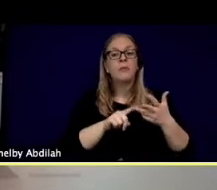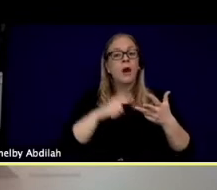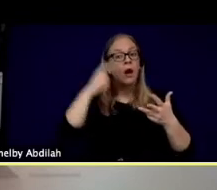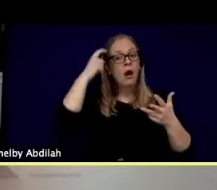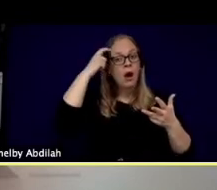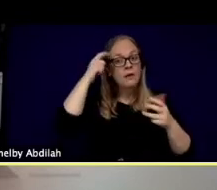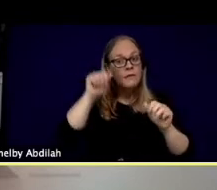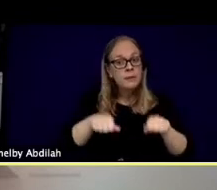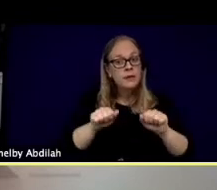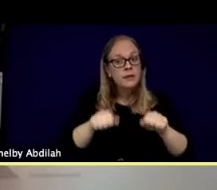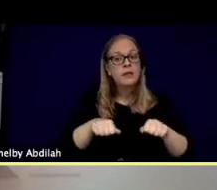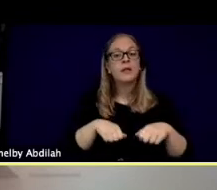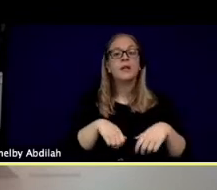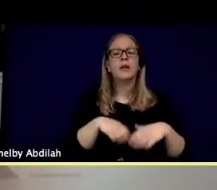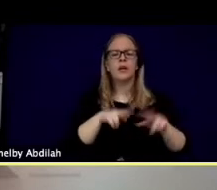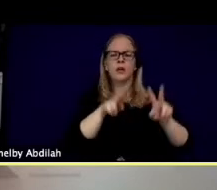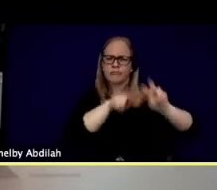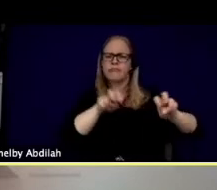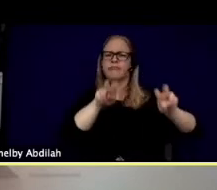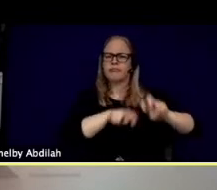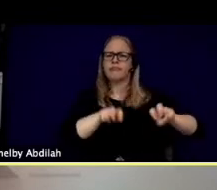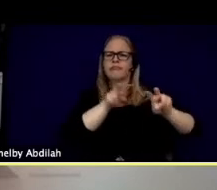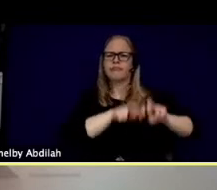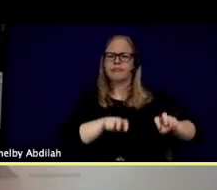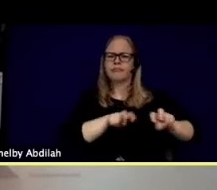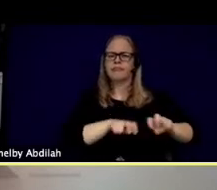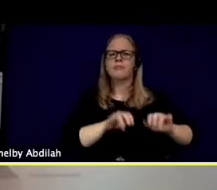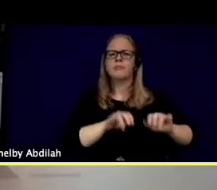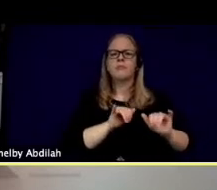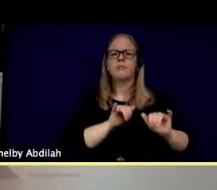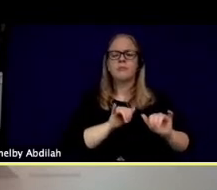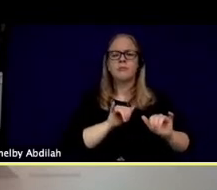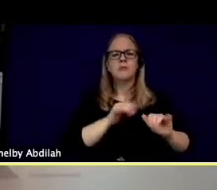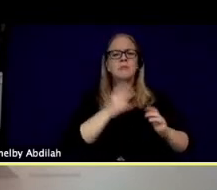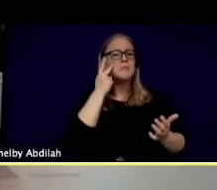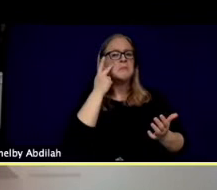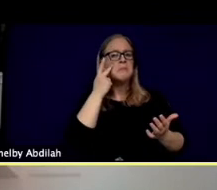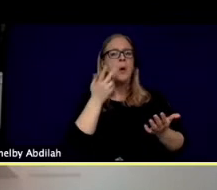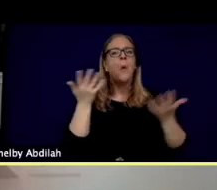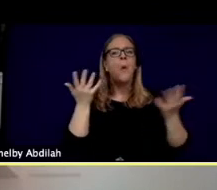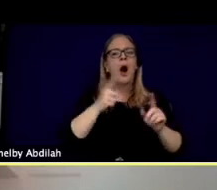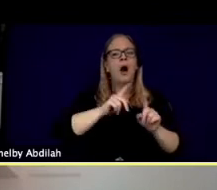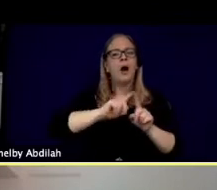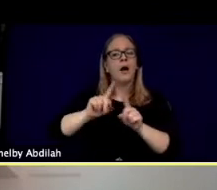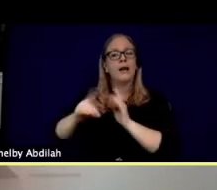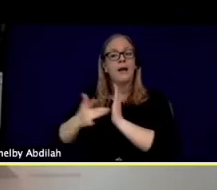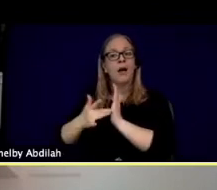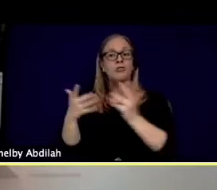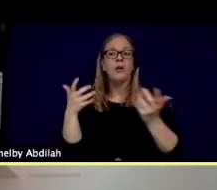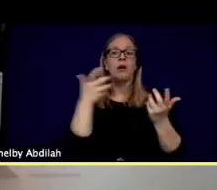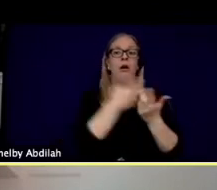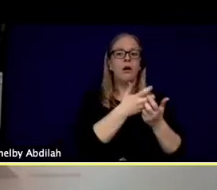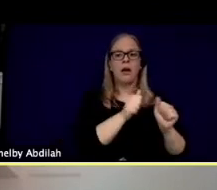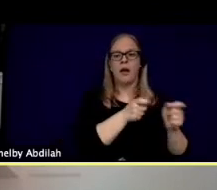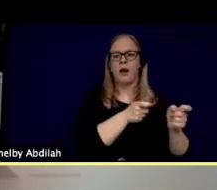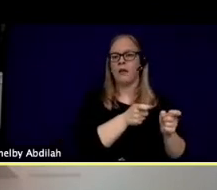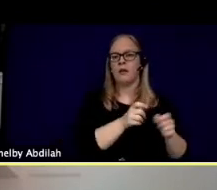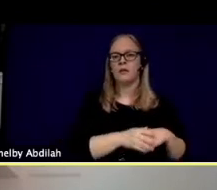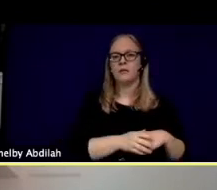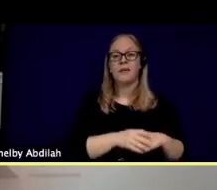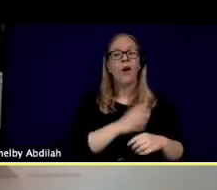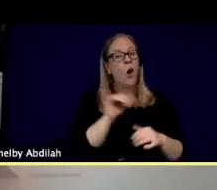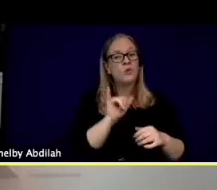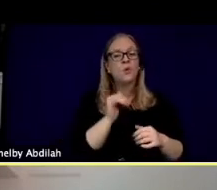to be able to handle the different types of technology, the cosmetic concerns they may have.